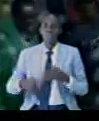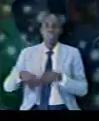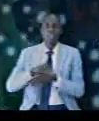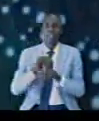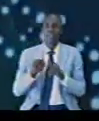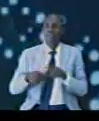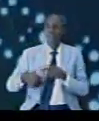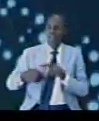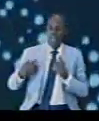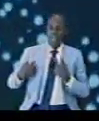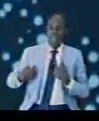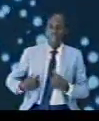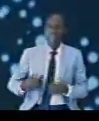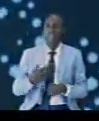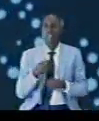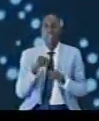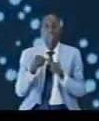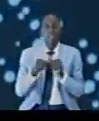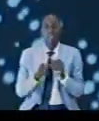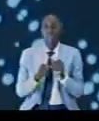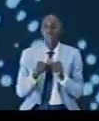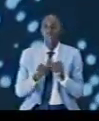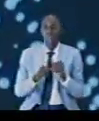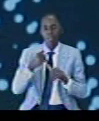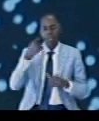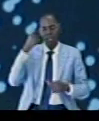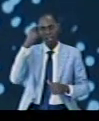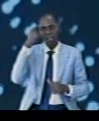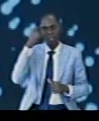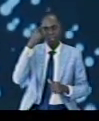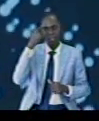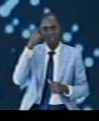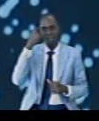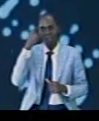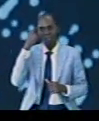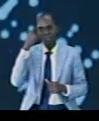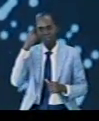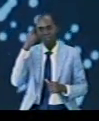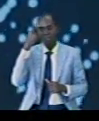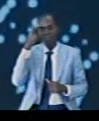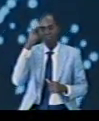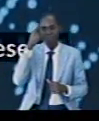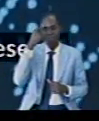over every heart and every mind.